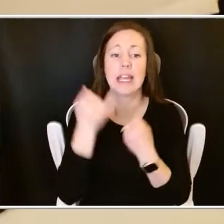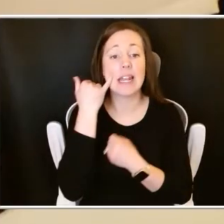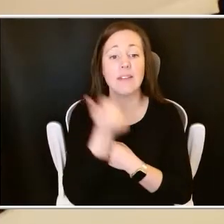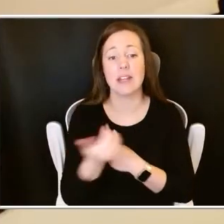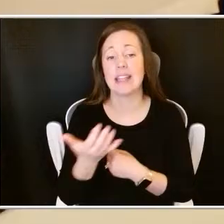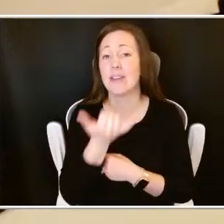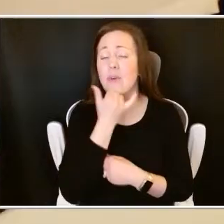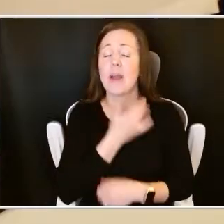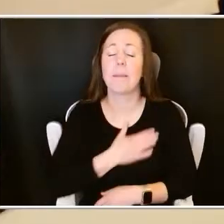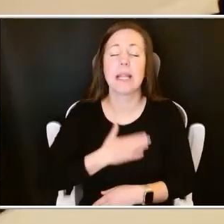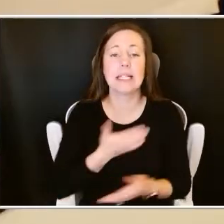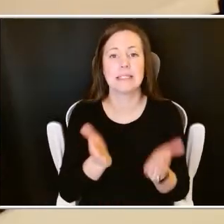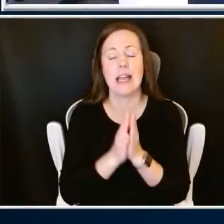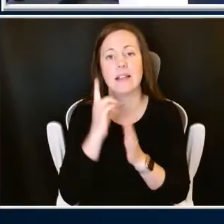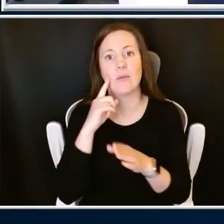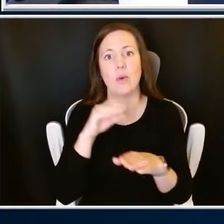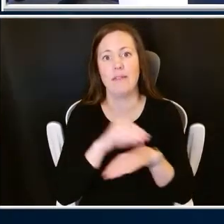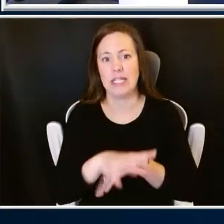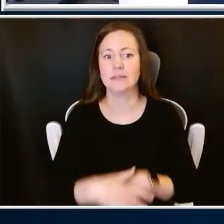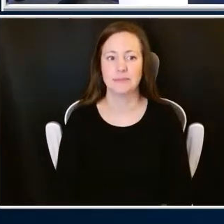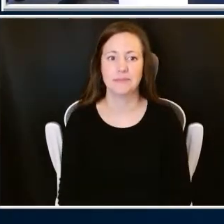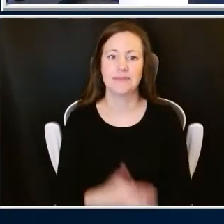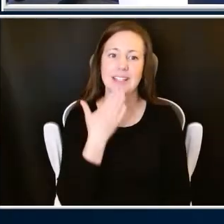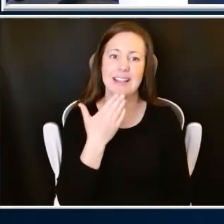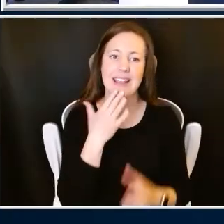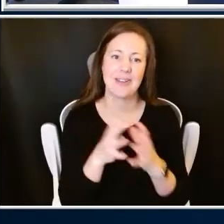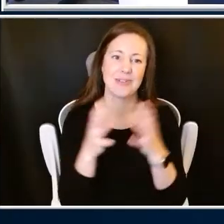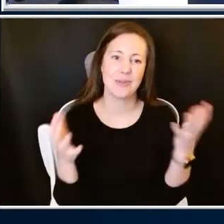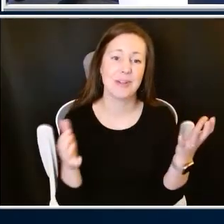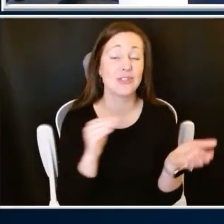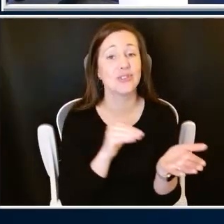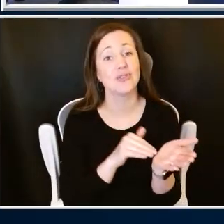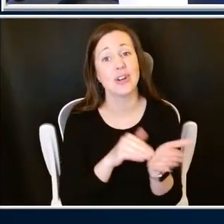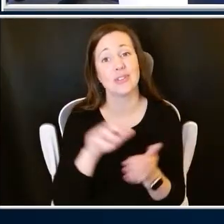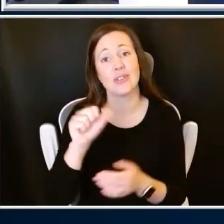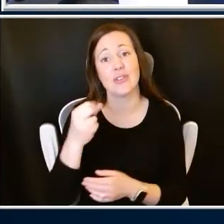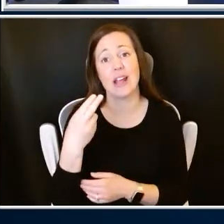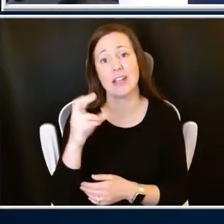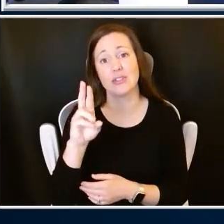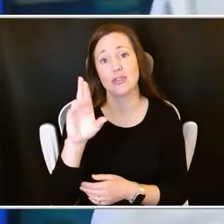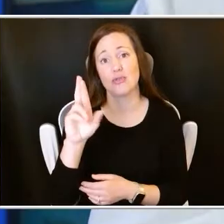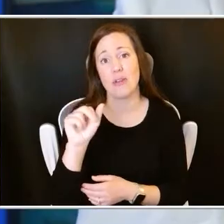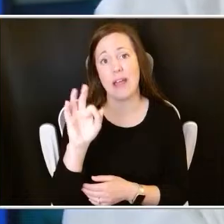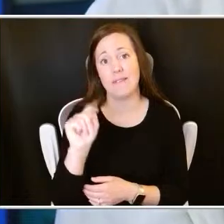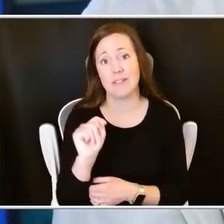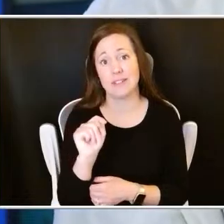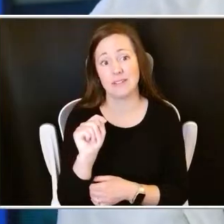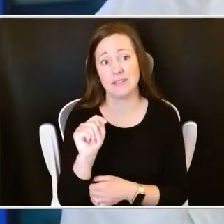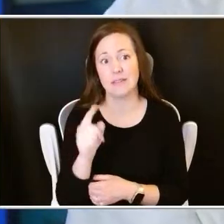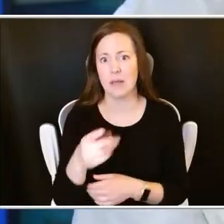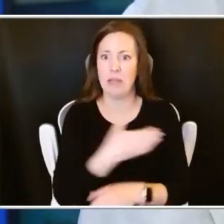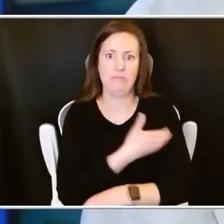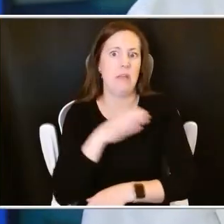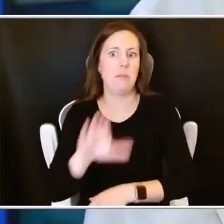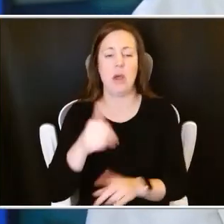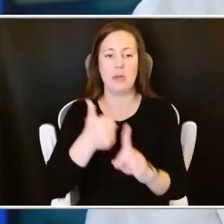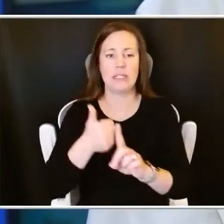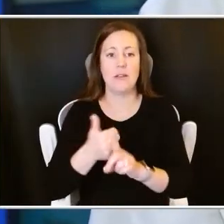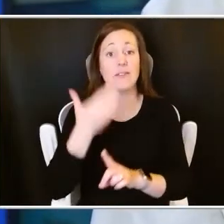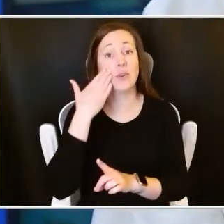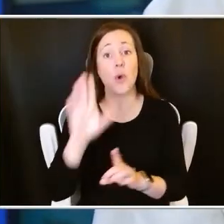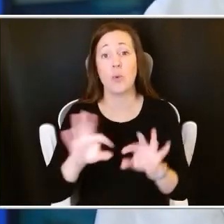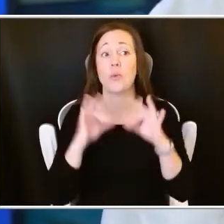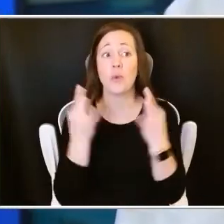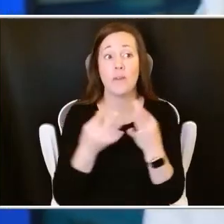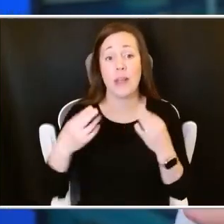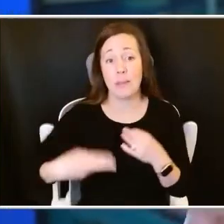please seek advice. Thank you so much. Dr. Ashcroft, what's the big message today? Empower yourself. Know your family history. Know